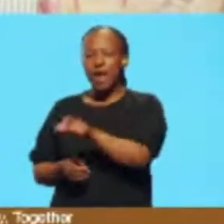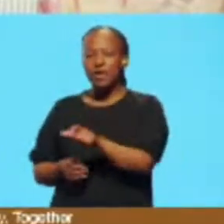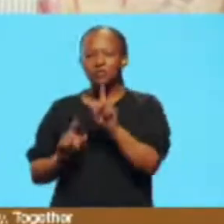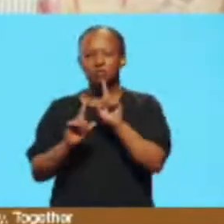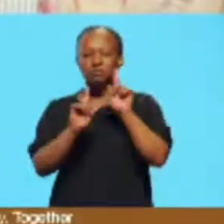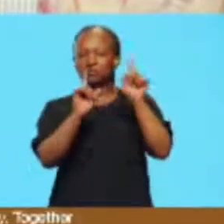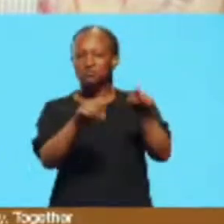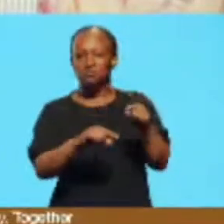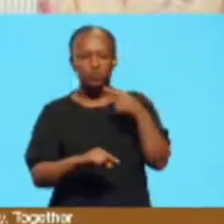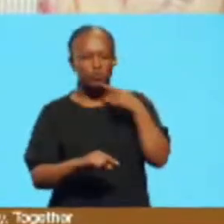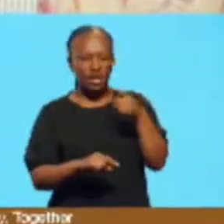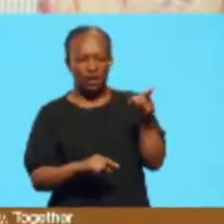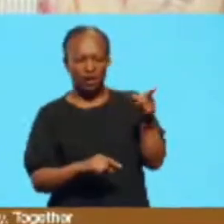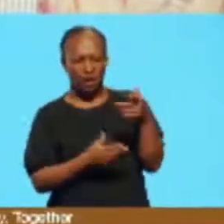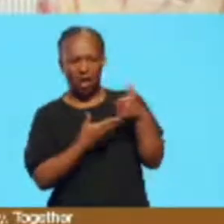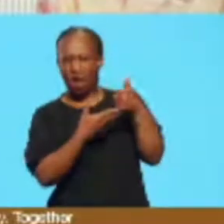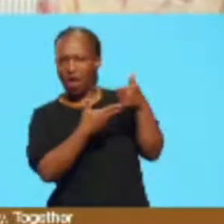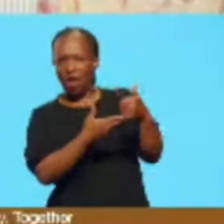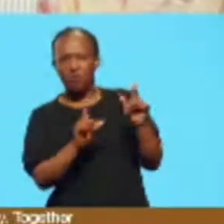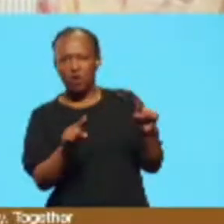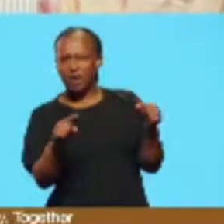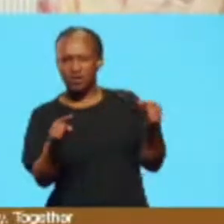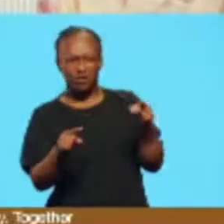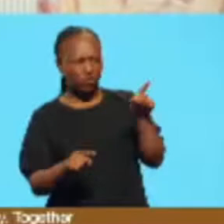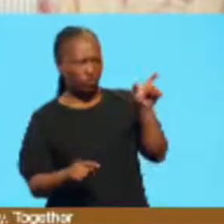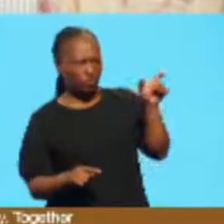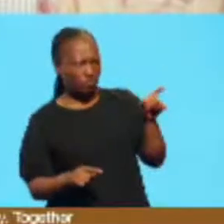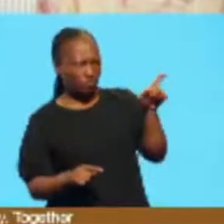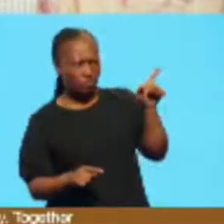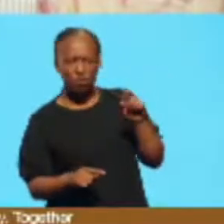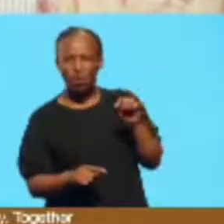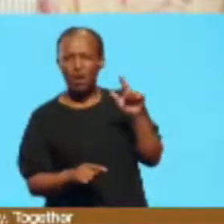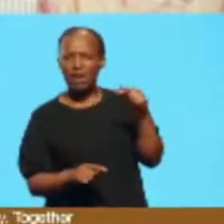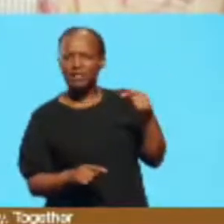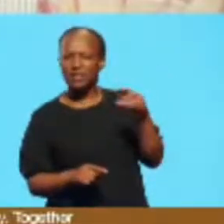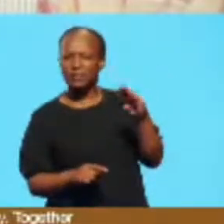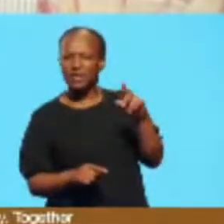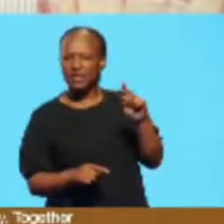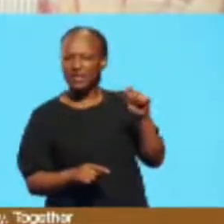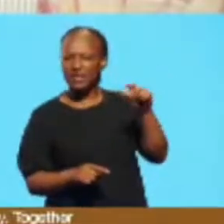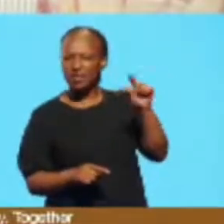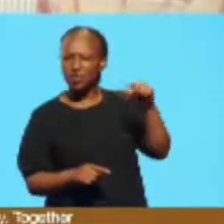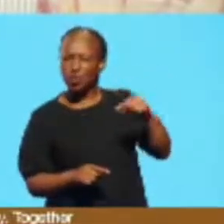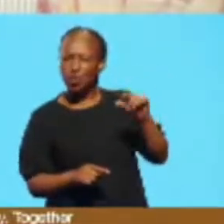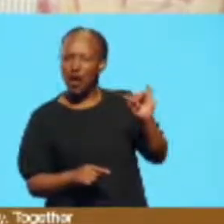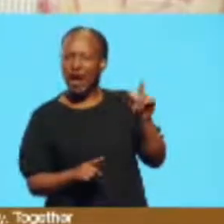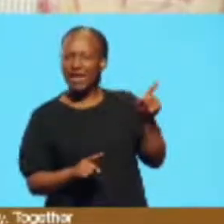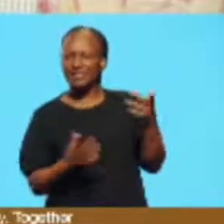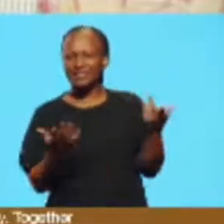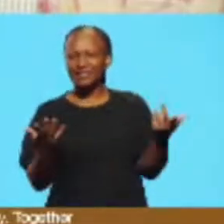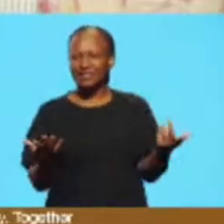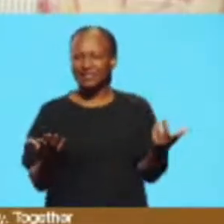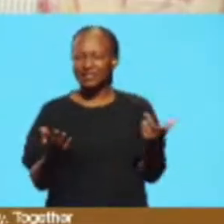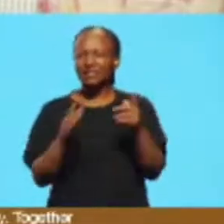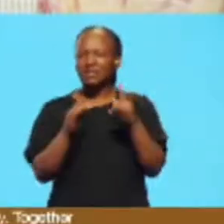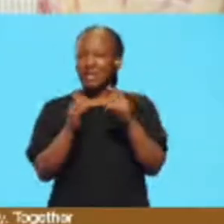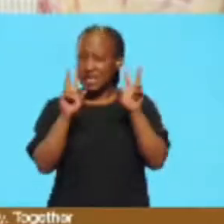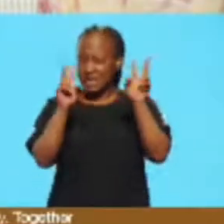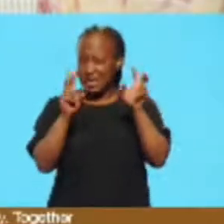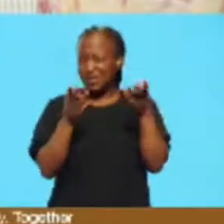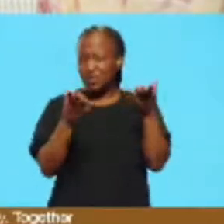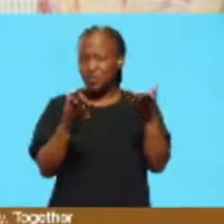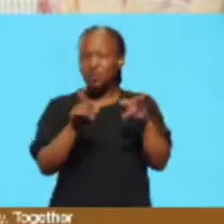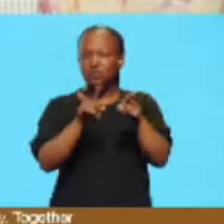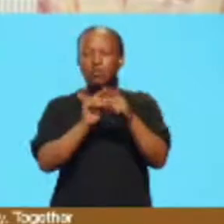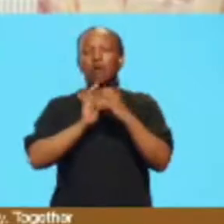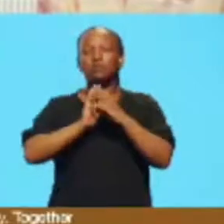no, we cannot accommodate you in this shelter because you are an LGBTI. So those are the kind of issues that we got. Or for instance, a